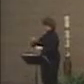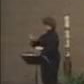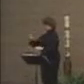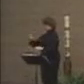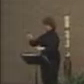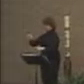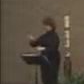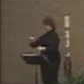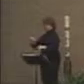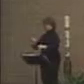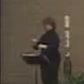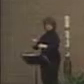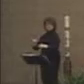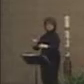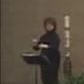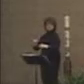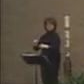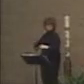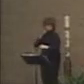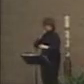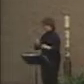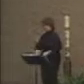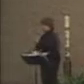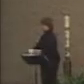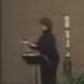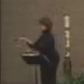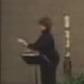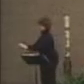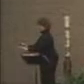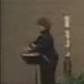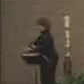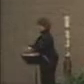today, and leaves him there in his care.